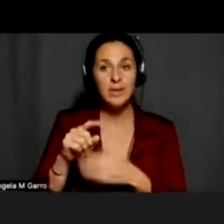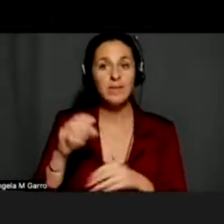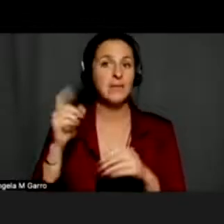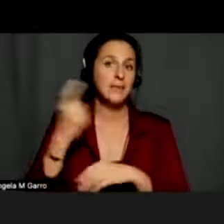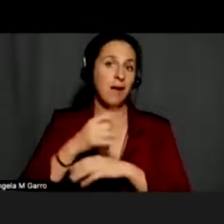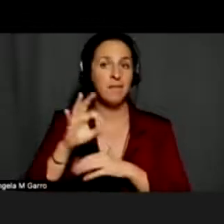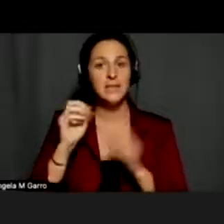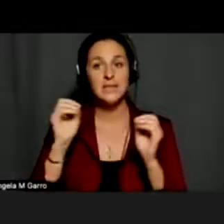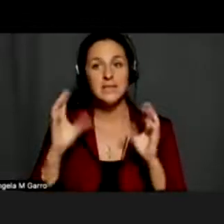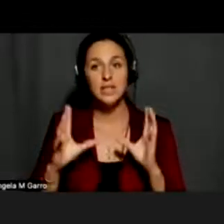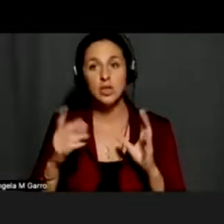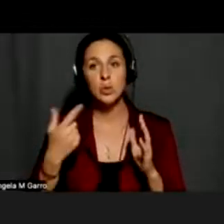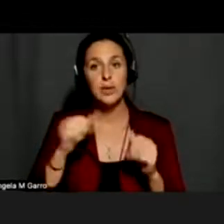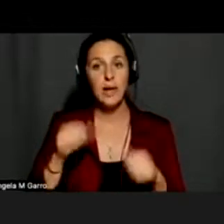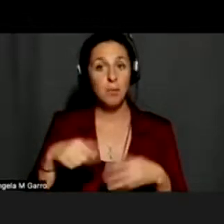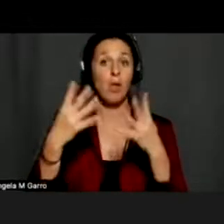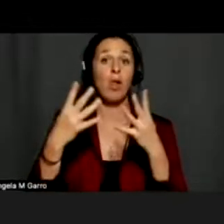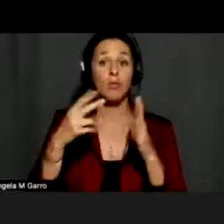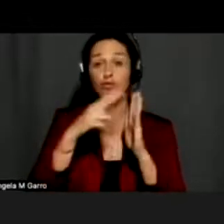the resolution.